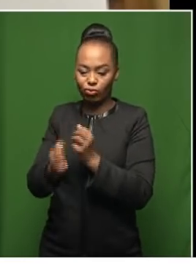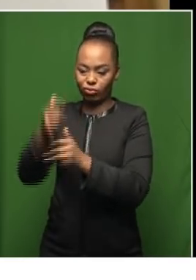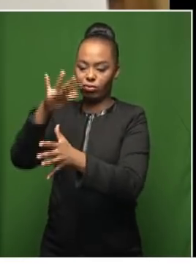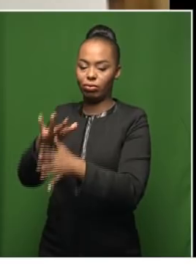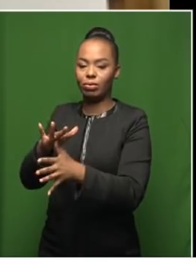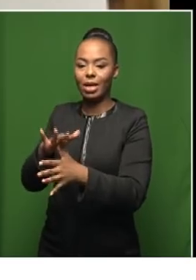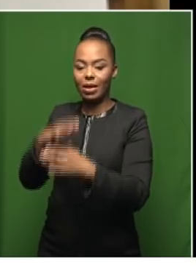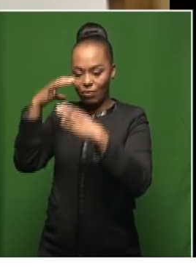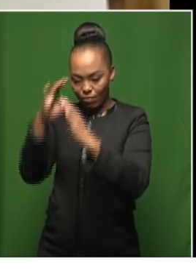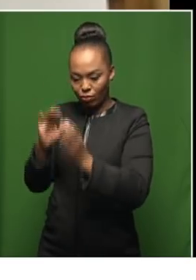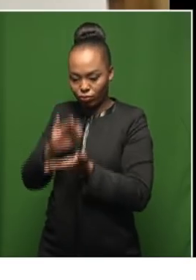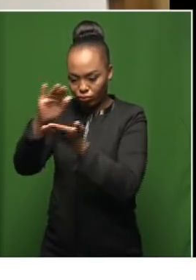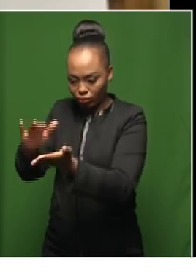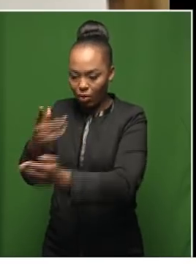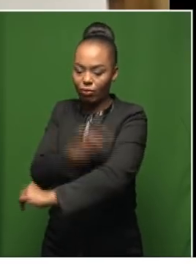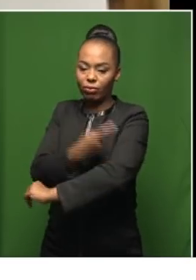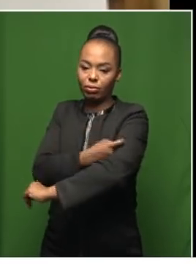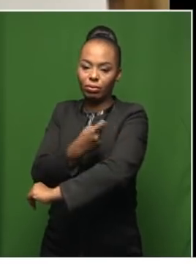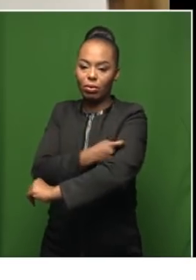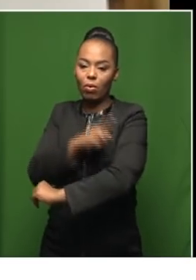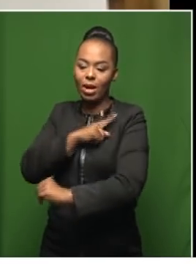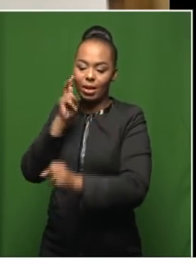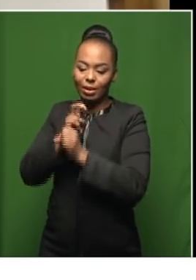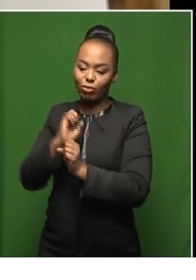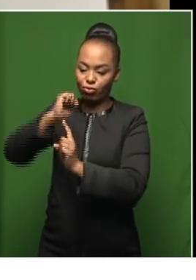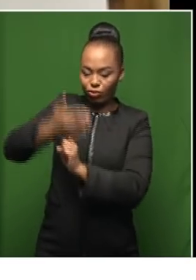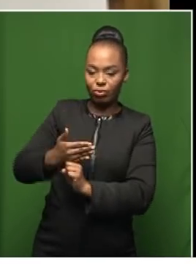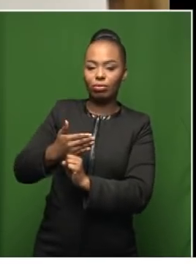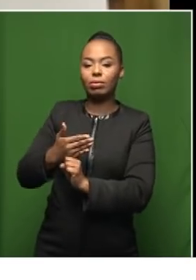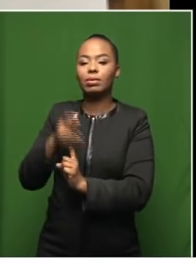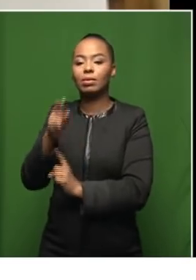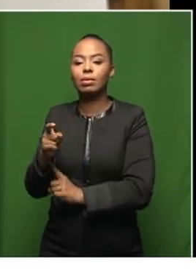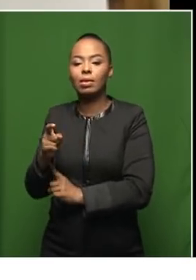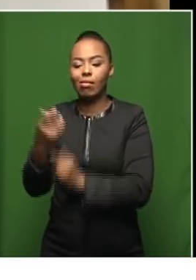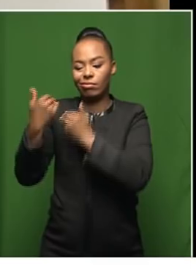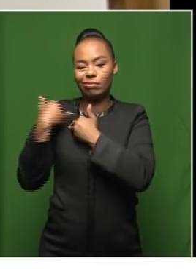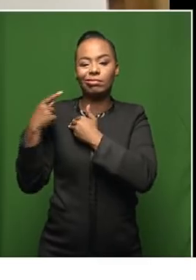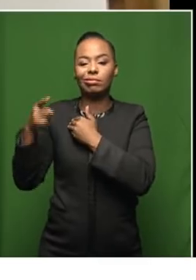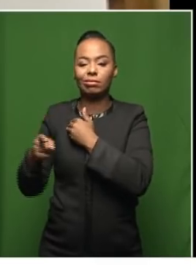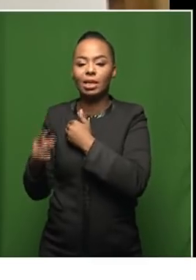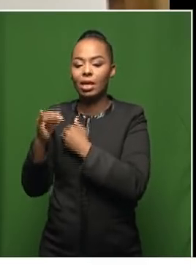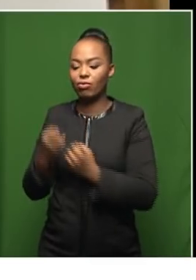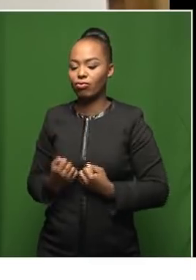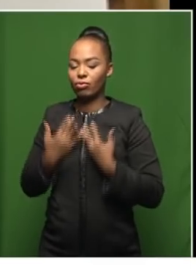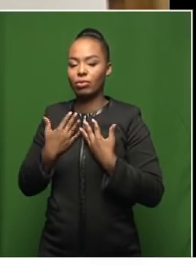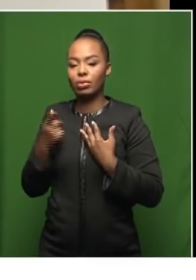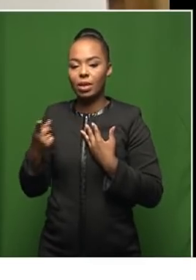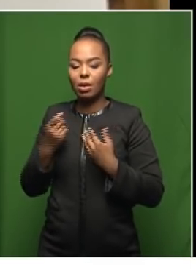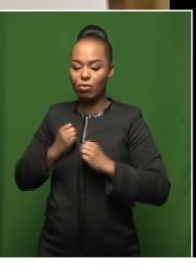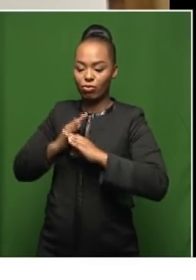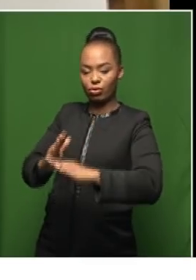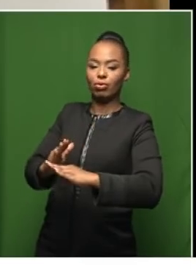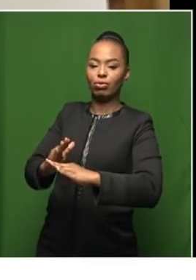must be dealt with, so that they must be secure in case there's any infection. They must already be